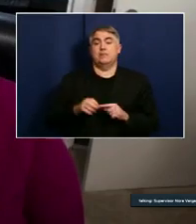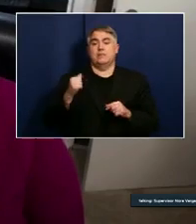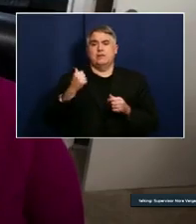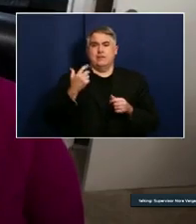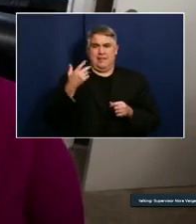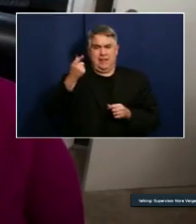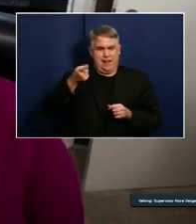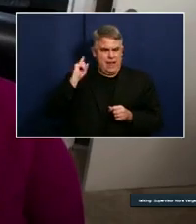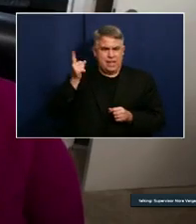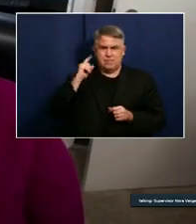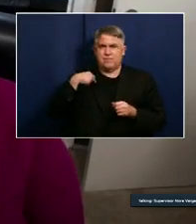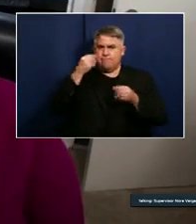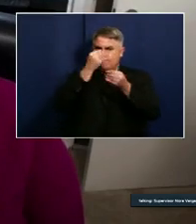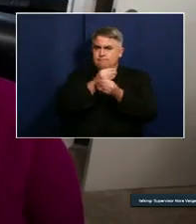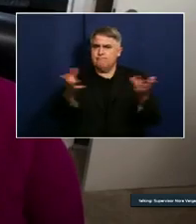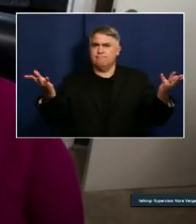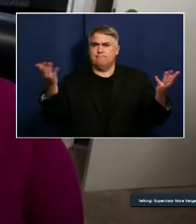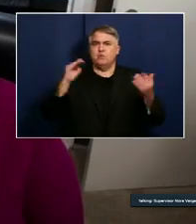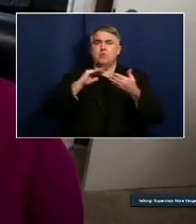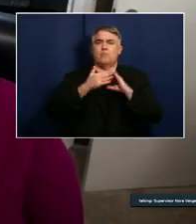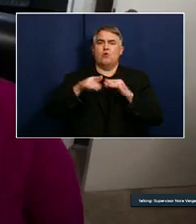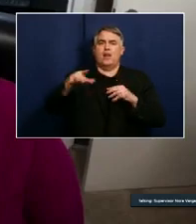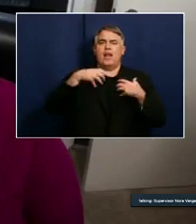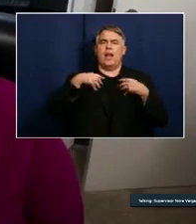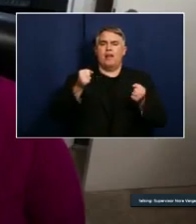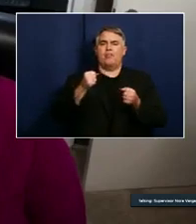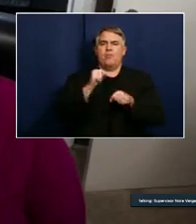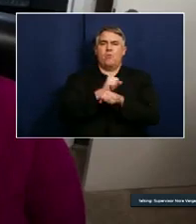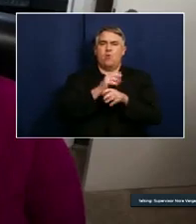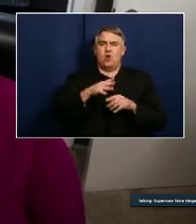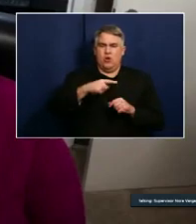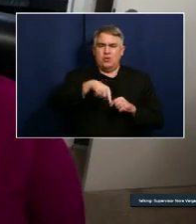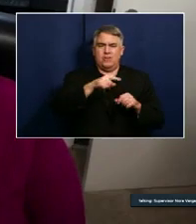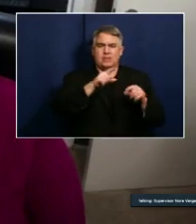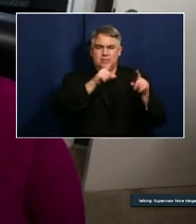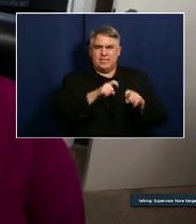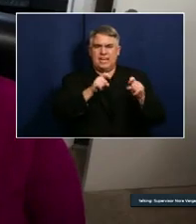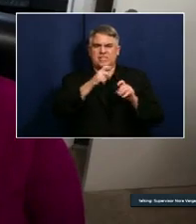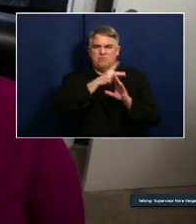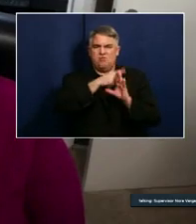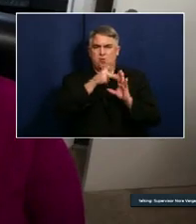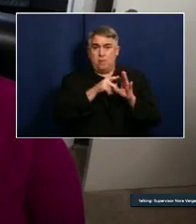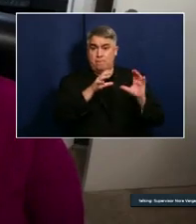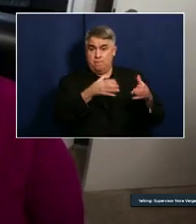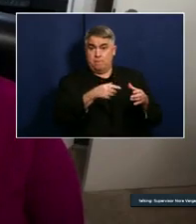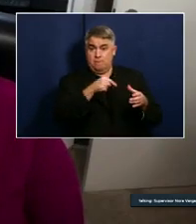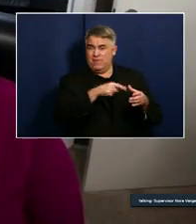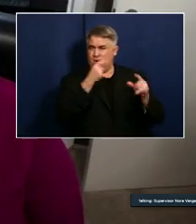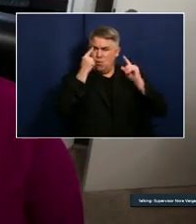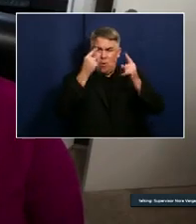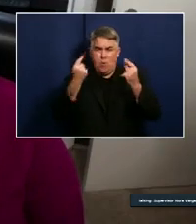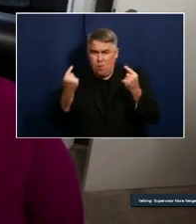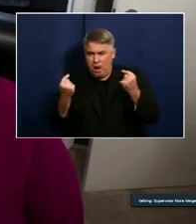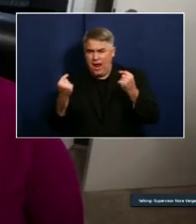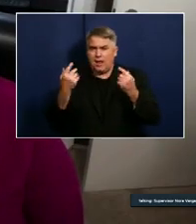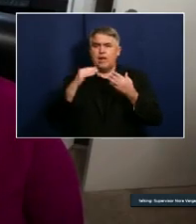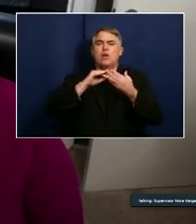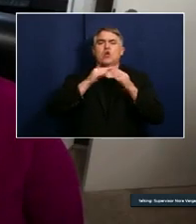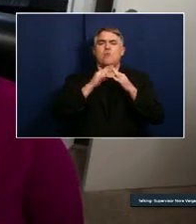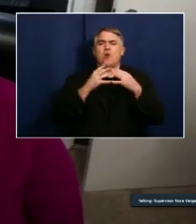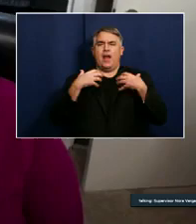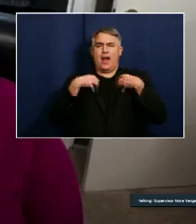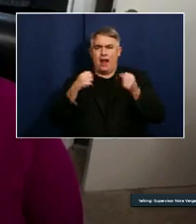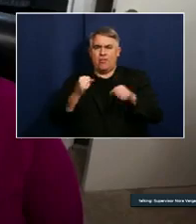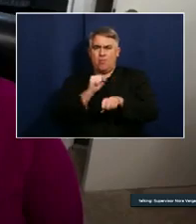were launching a community health worker promotora pilot program. And the goal of the program is really for community health workers or promotores to